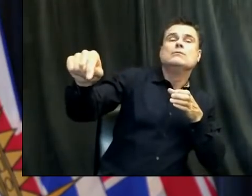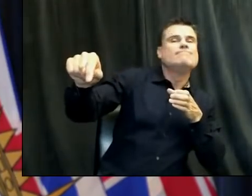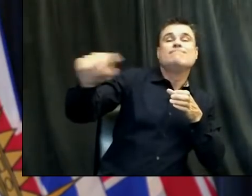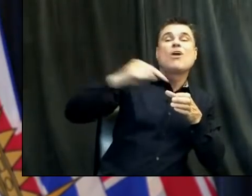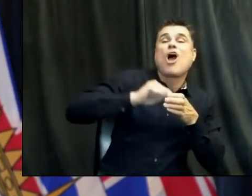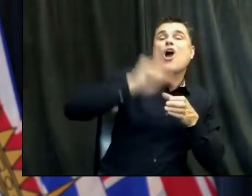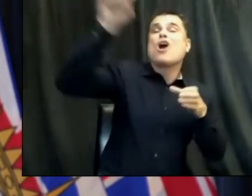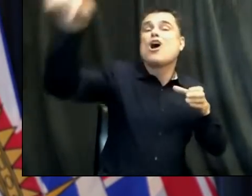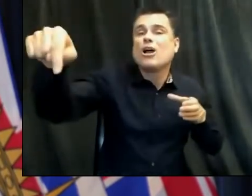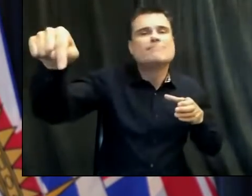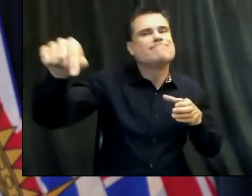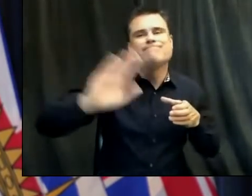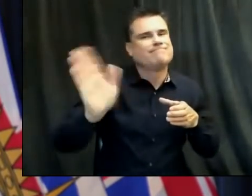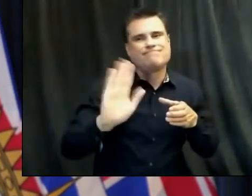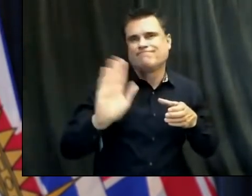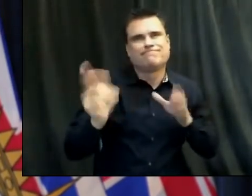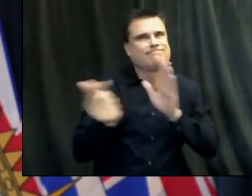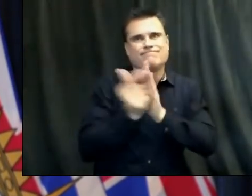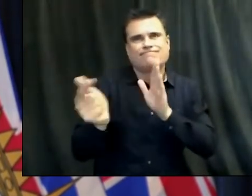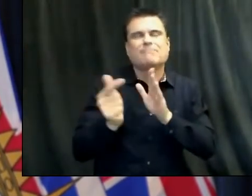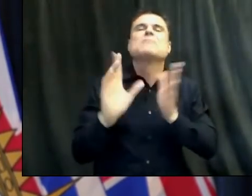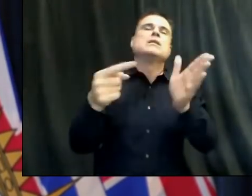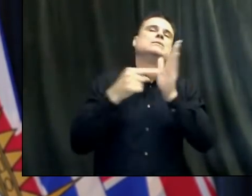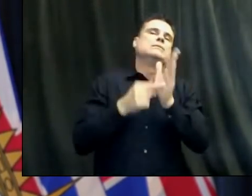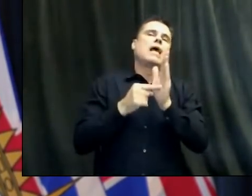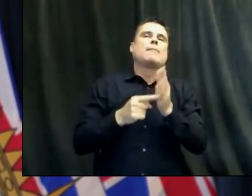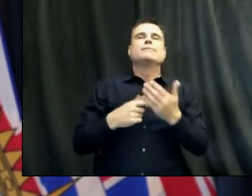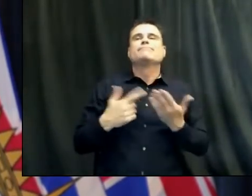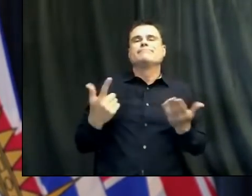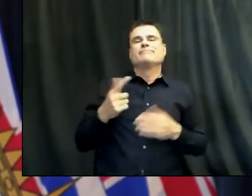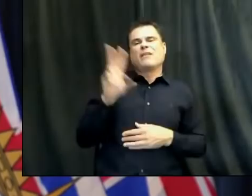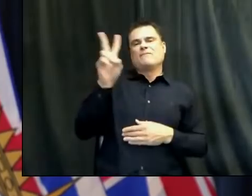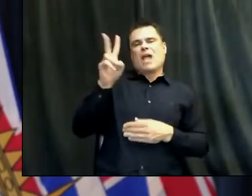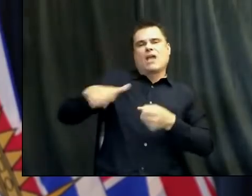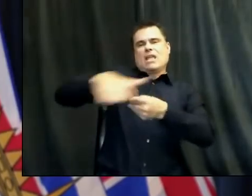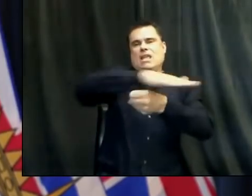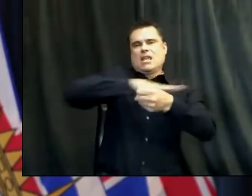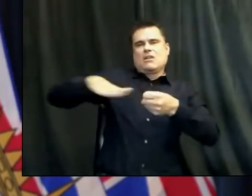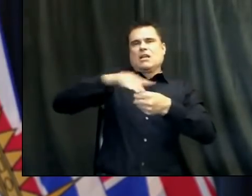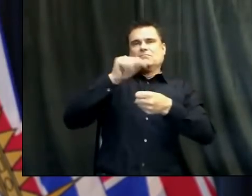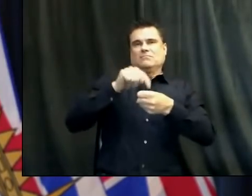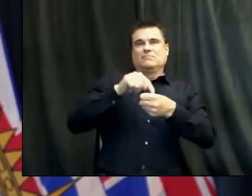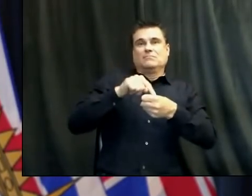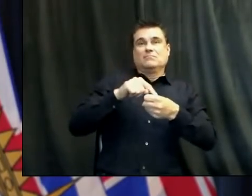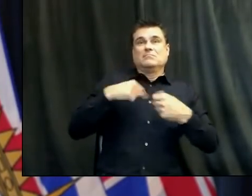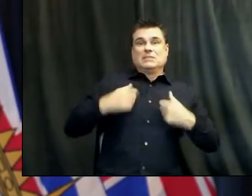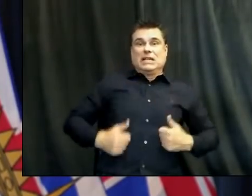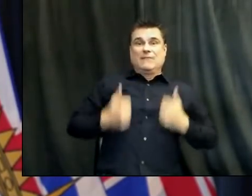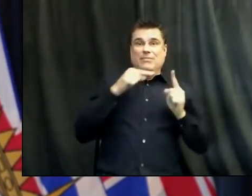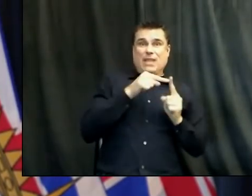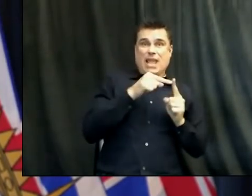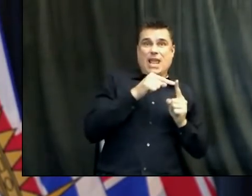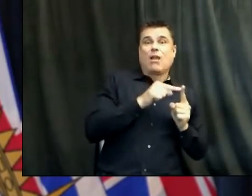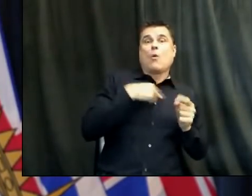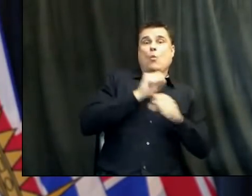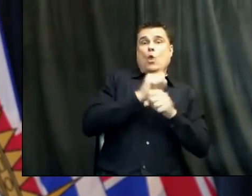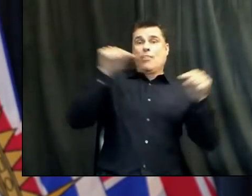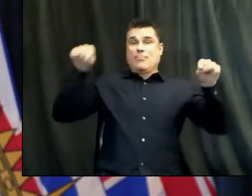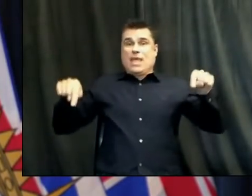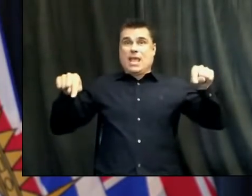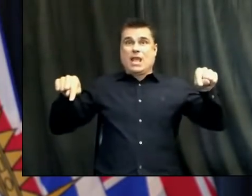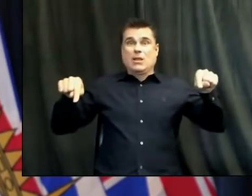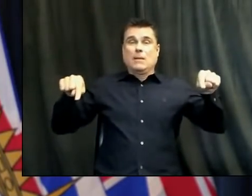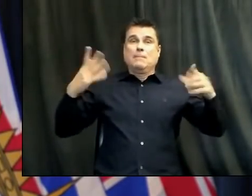individuals, particularly in the Lower Mainland, you may live in one area and work in another area. You may go to